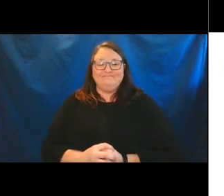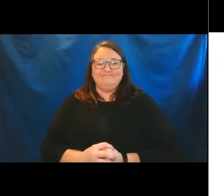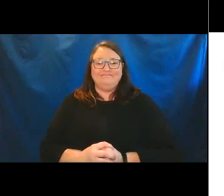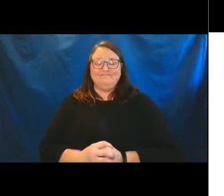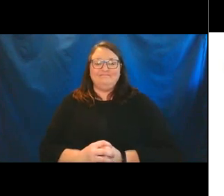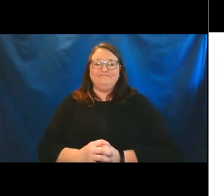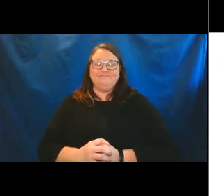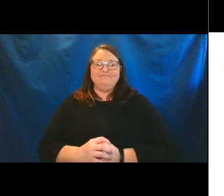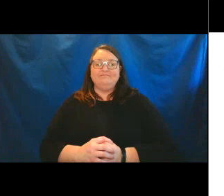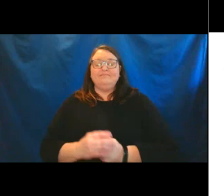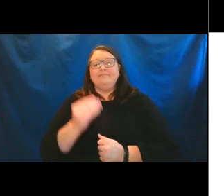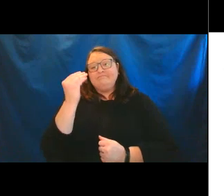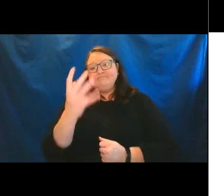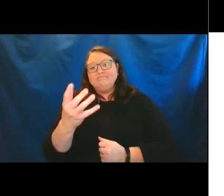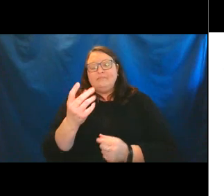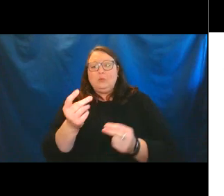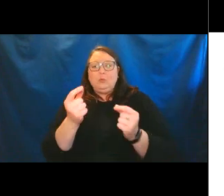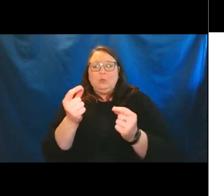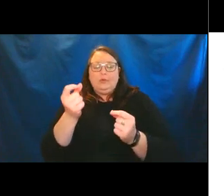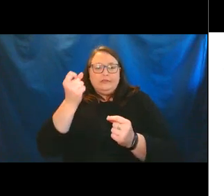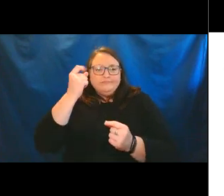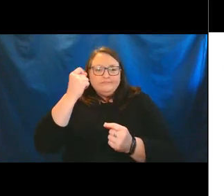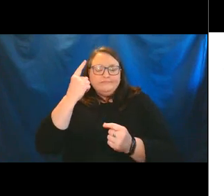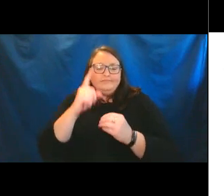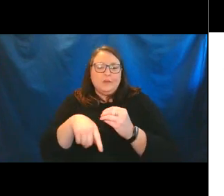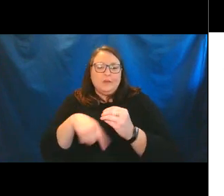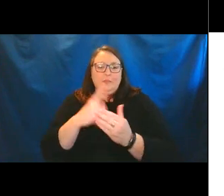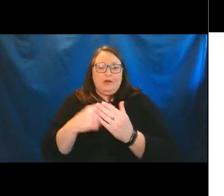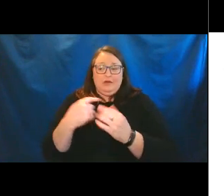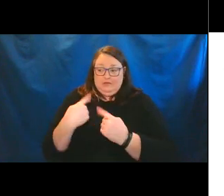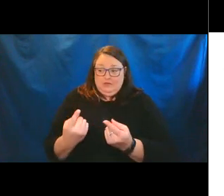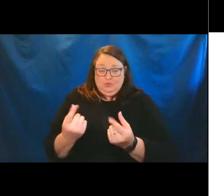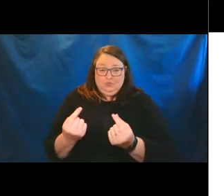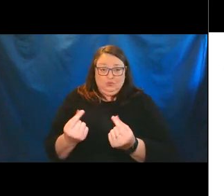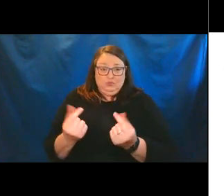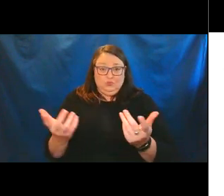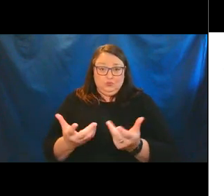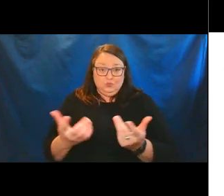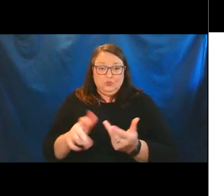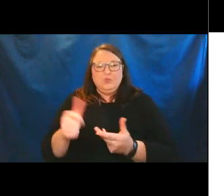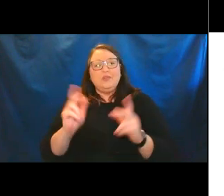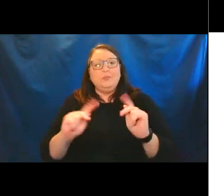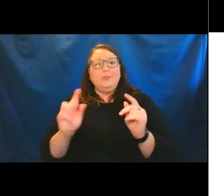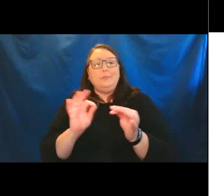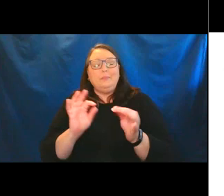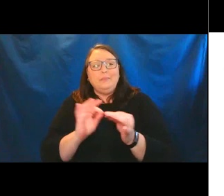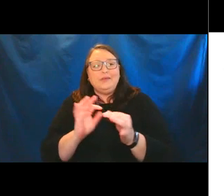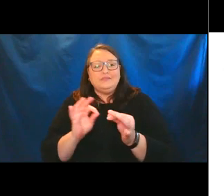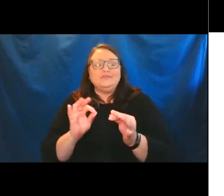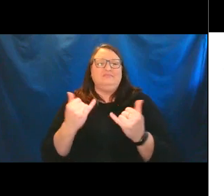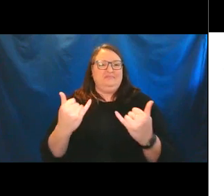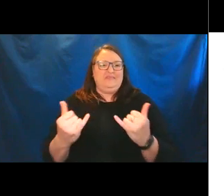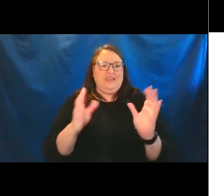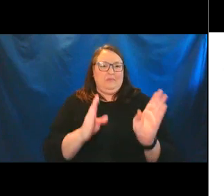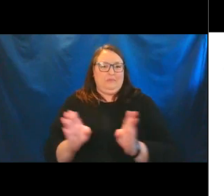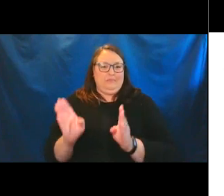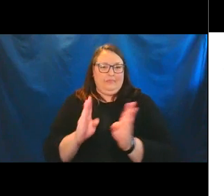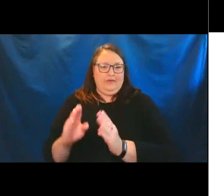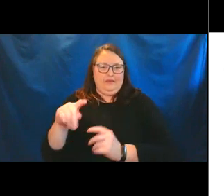So just want to give you a quick sense of what we have been doing so far. As everybody else has mentioned, we are in a planning phase as